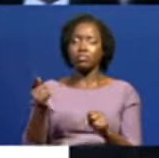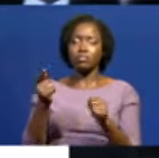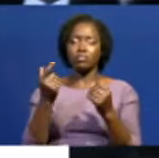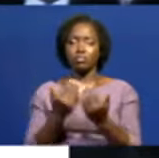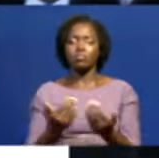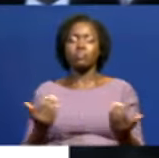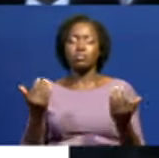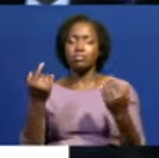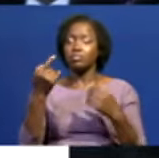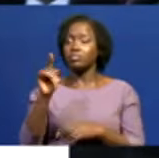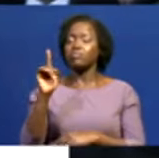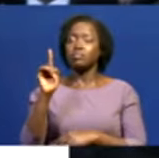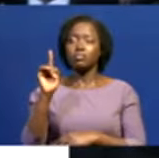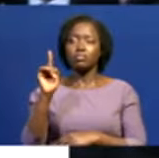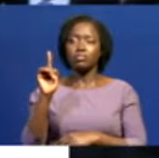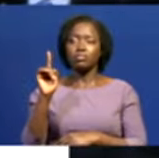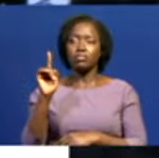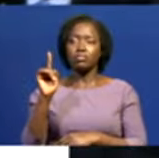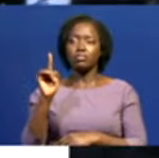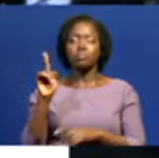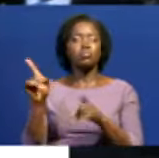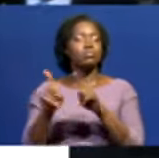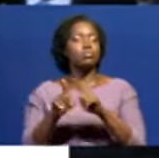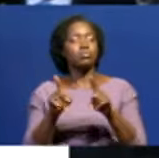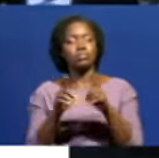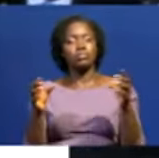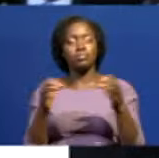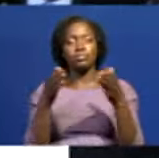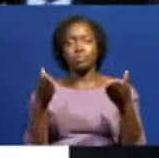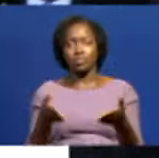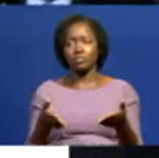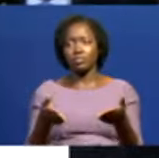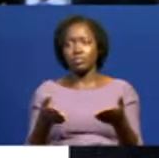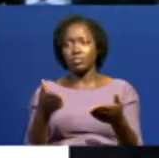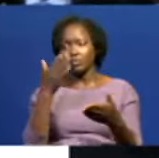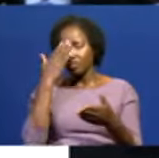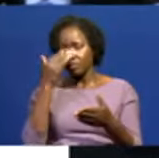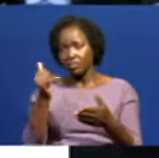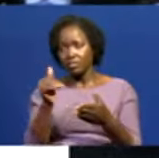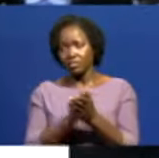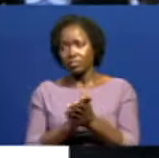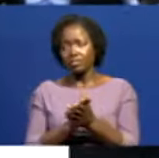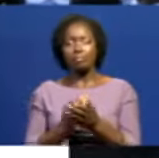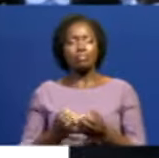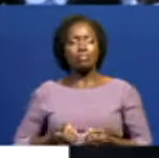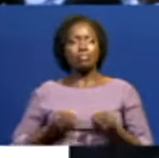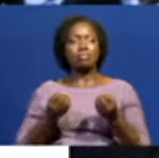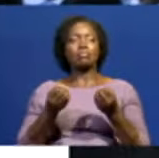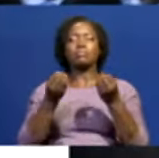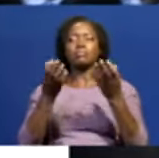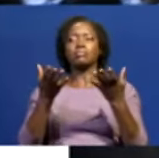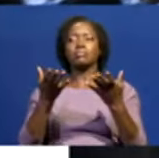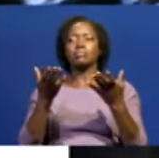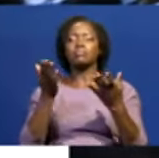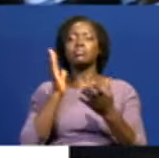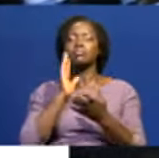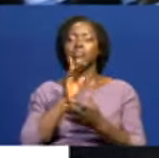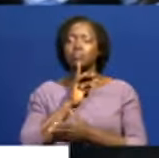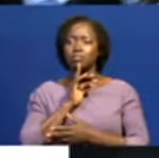students pass. We are also gathered here because of the sacrifices of